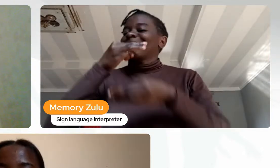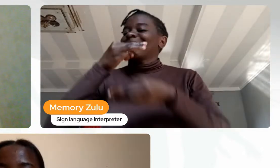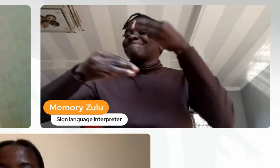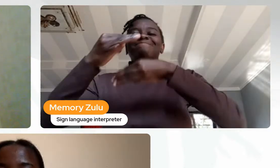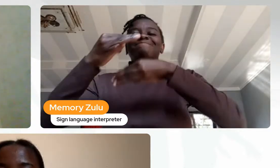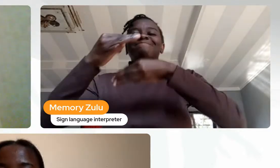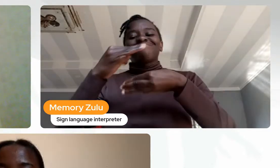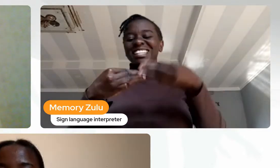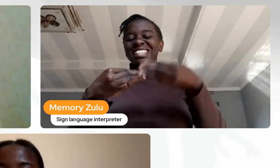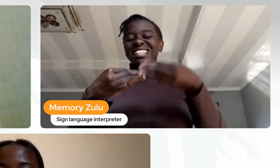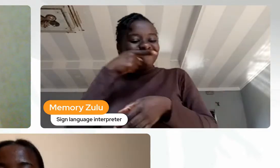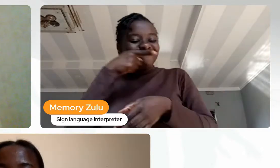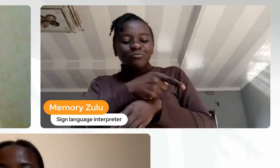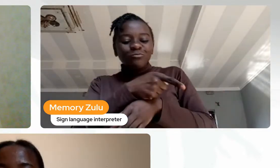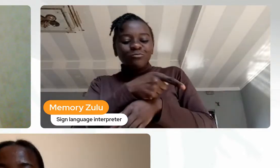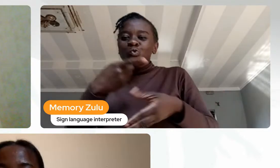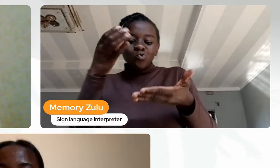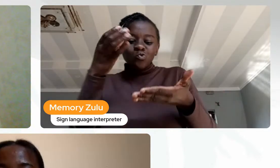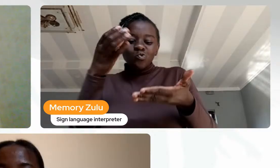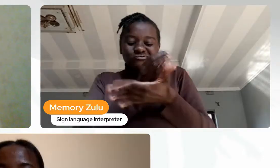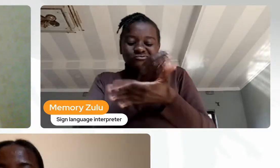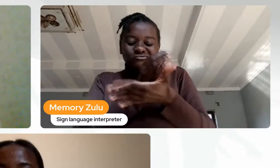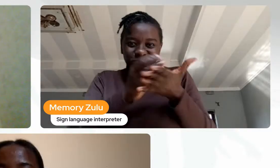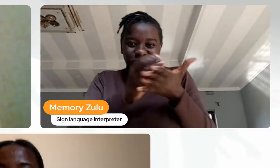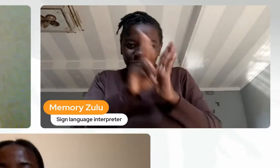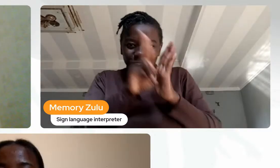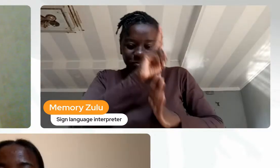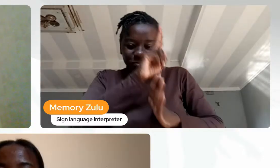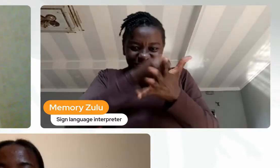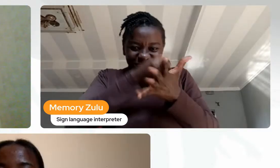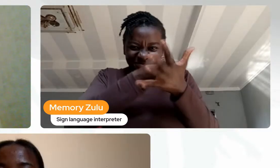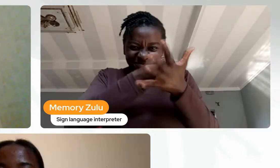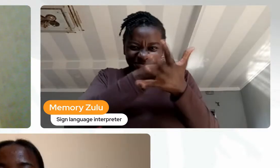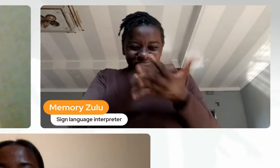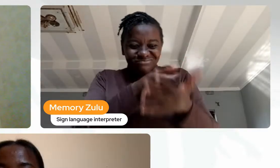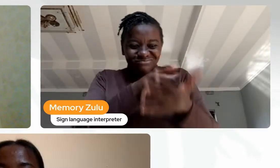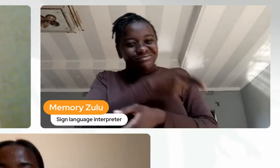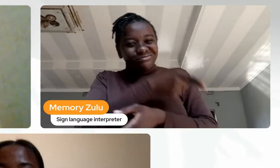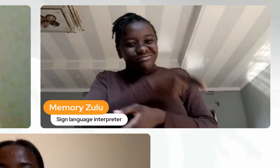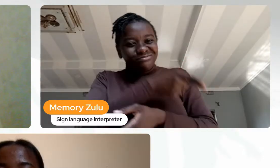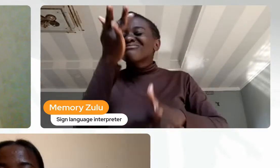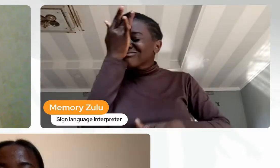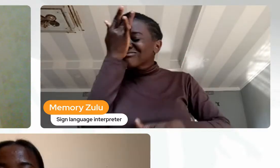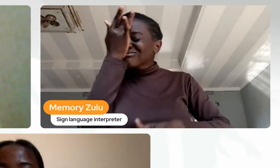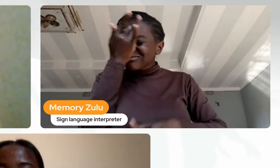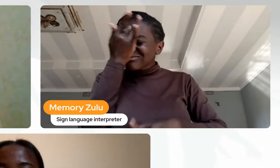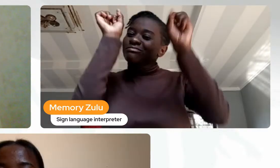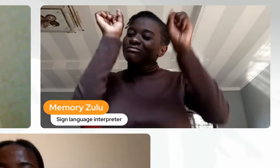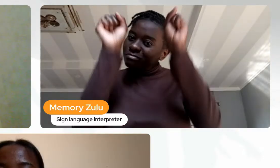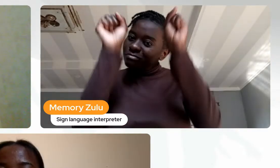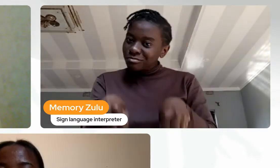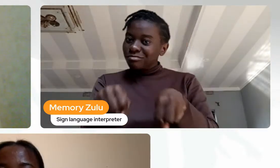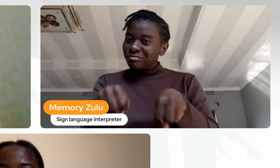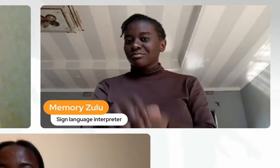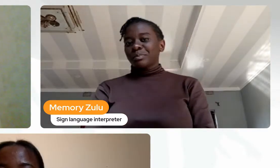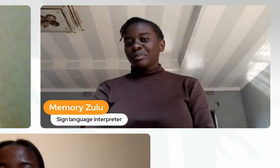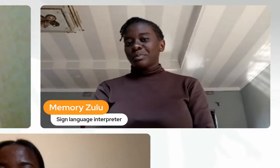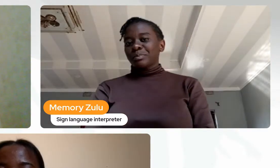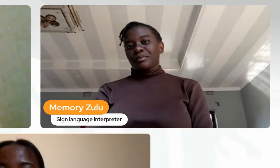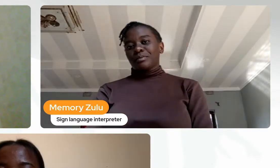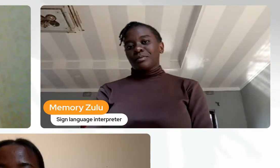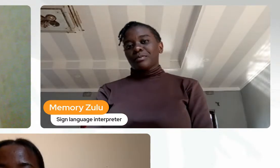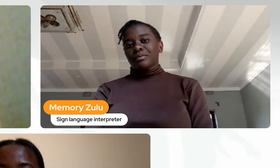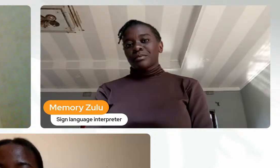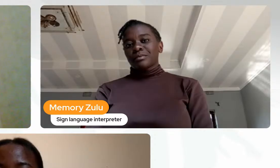And remember to say, sugar daddies come with demands. If you want an iPhone, I want sex without a condom. Hence, you are